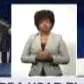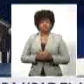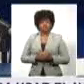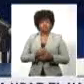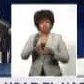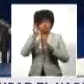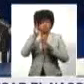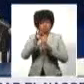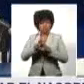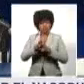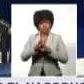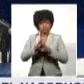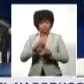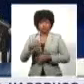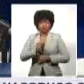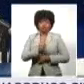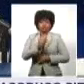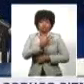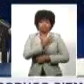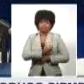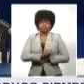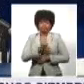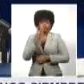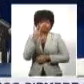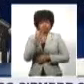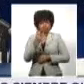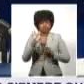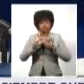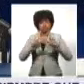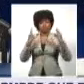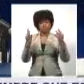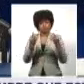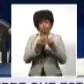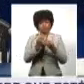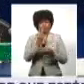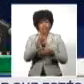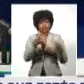Good morning to you and to all those who tune in every morning.